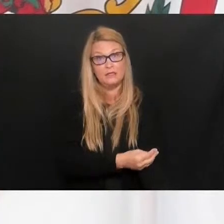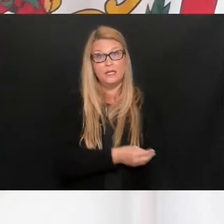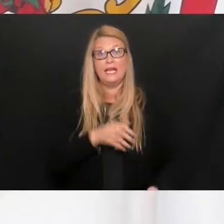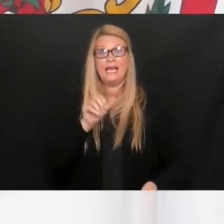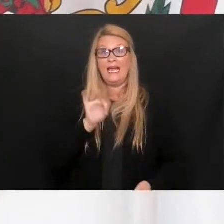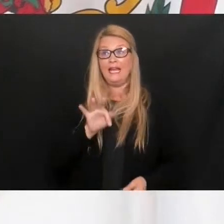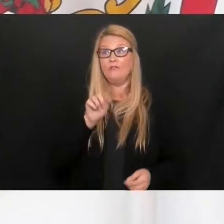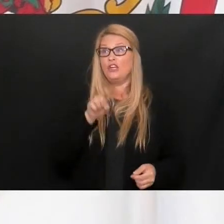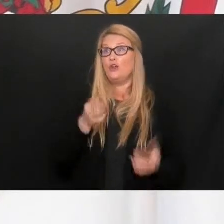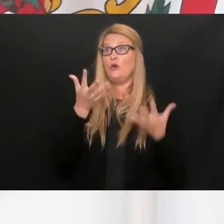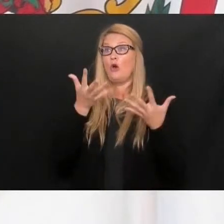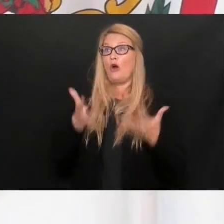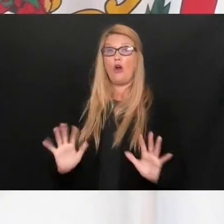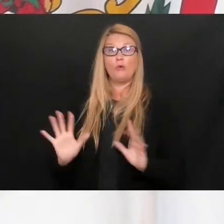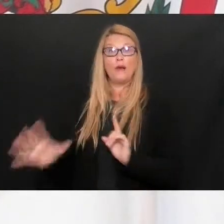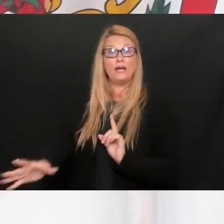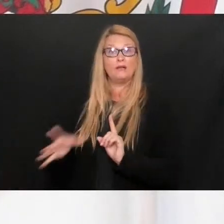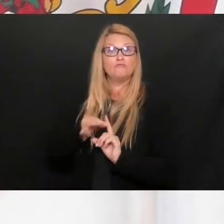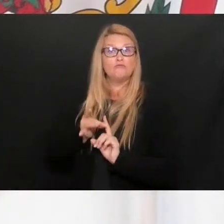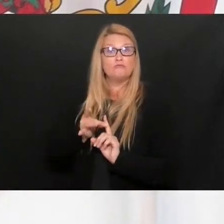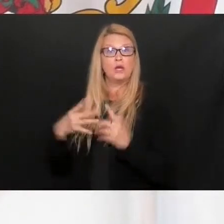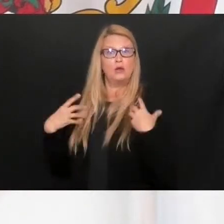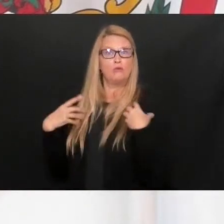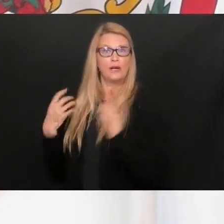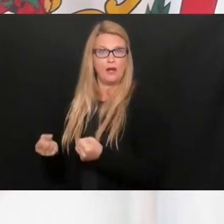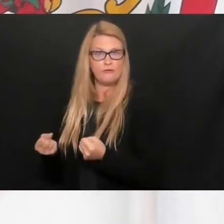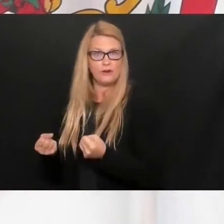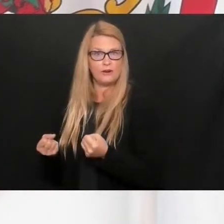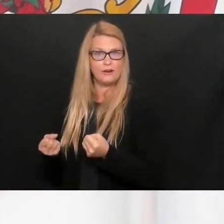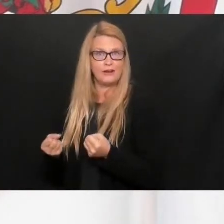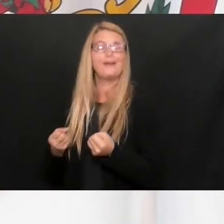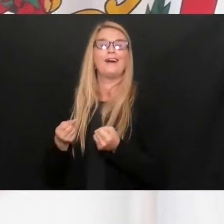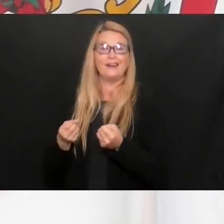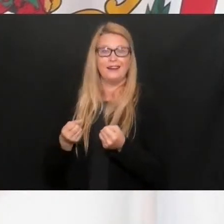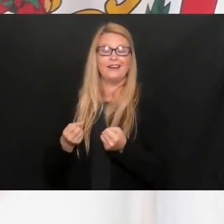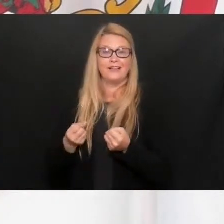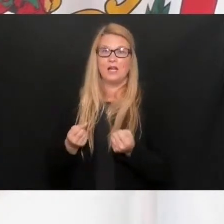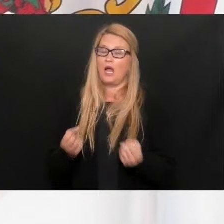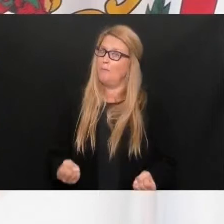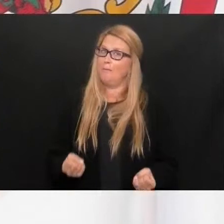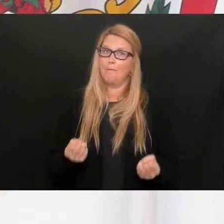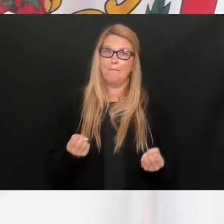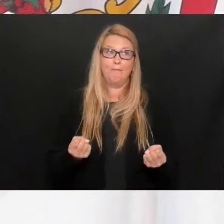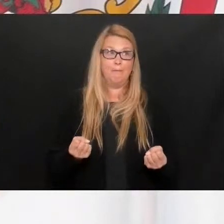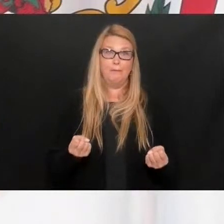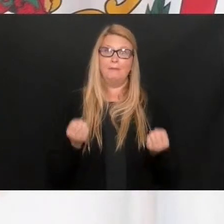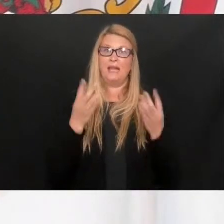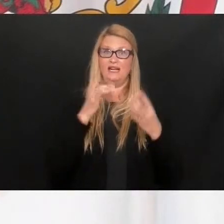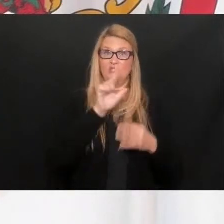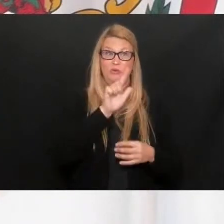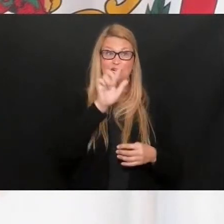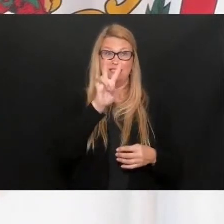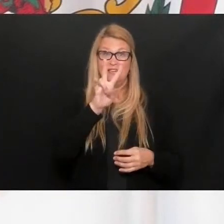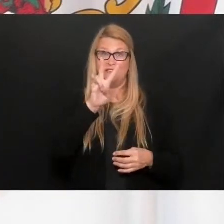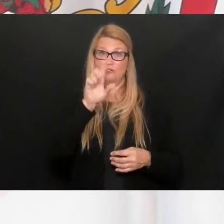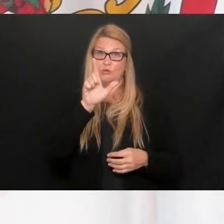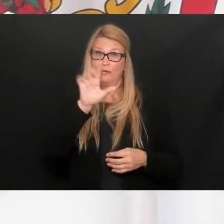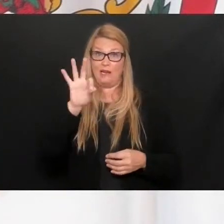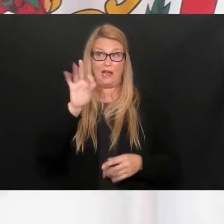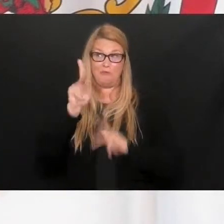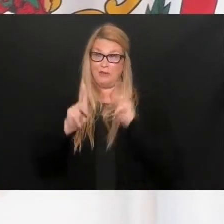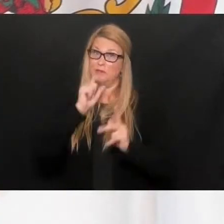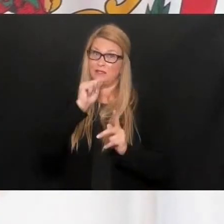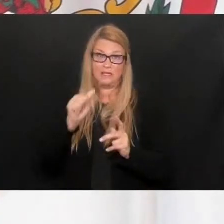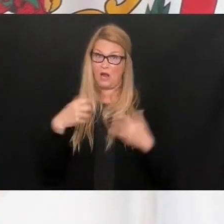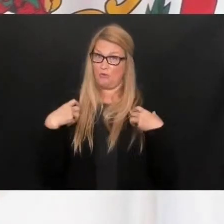you have recovered from this dreaded disease and everything, which many, 2,729 did not.